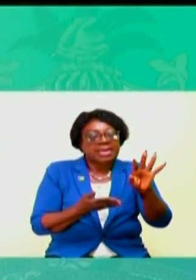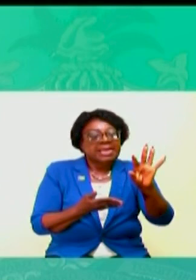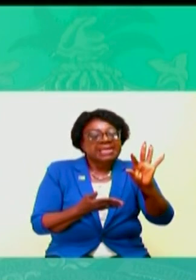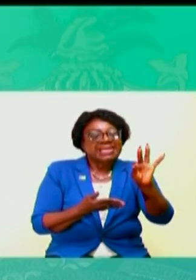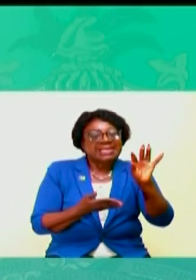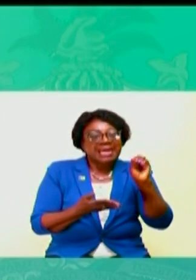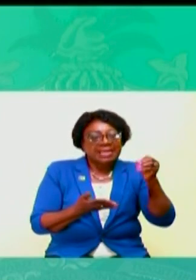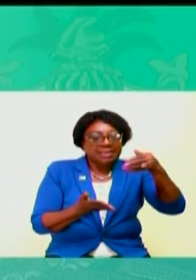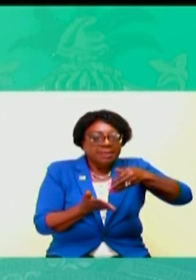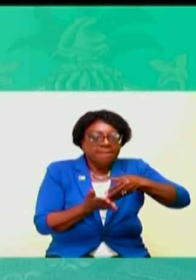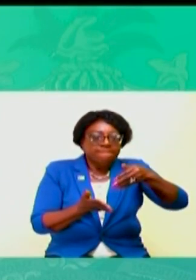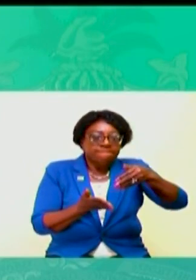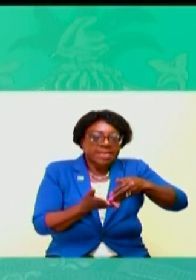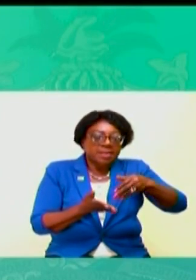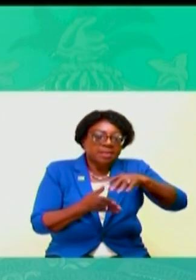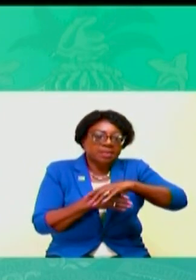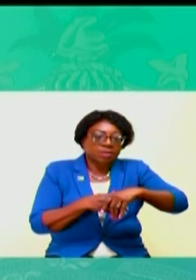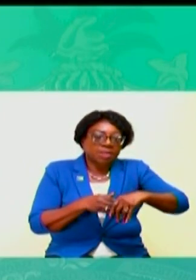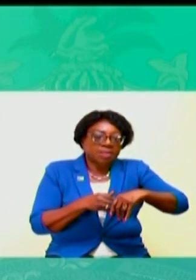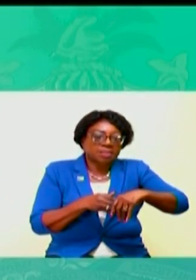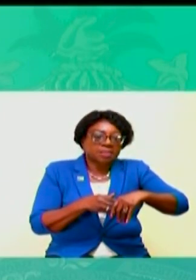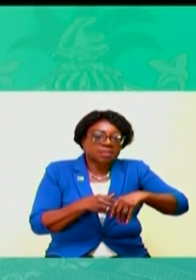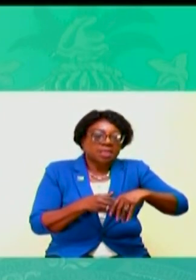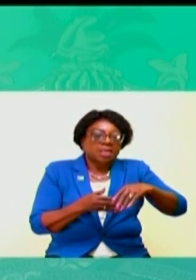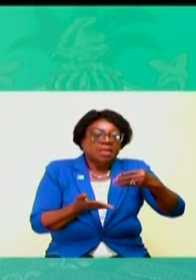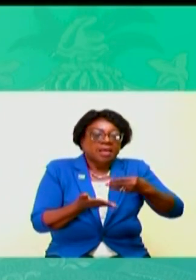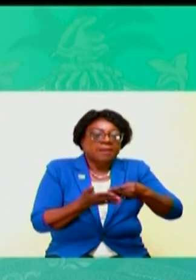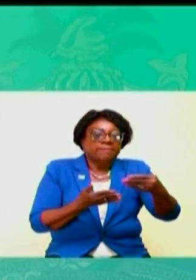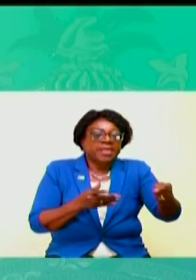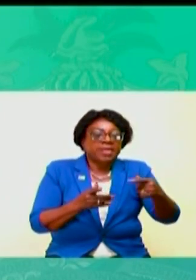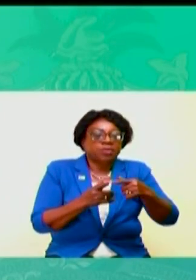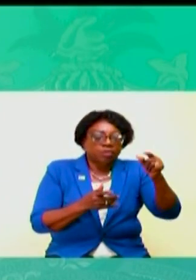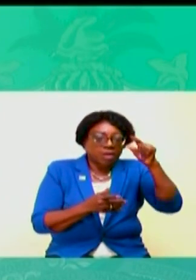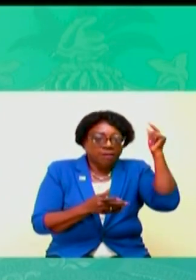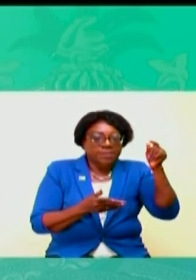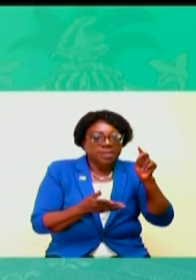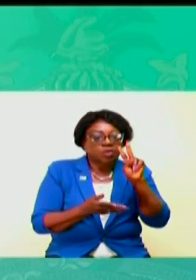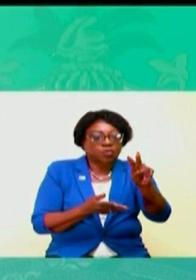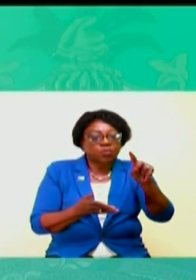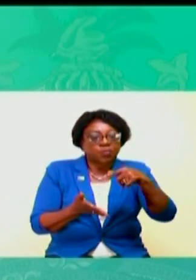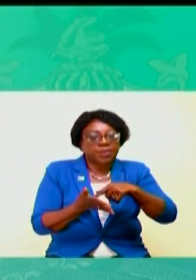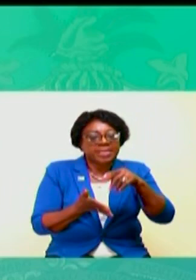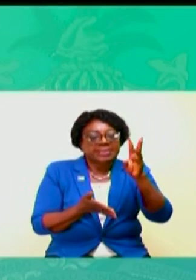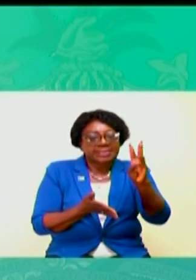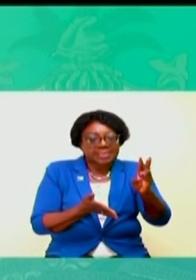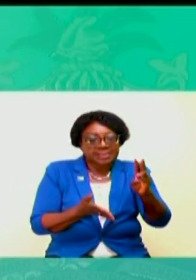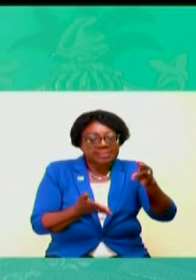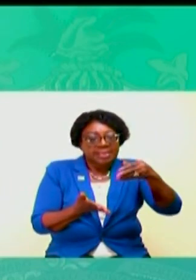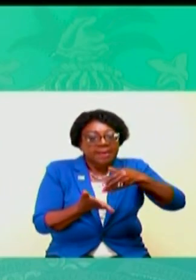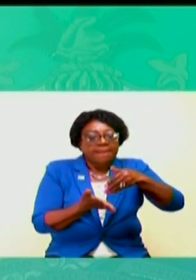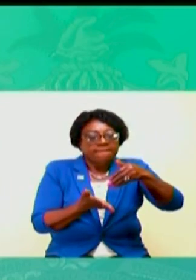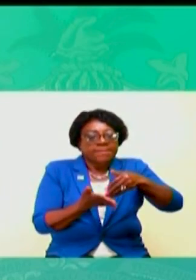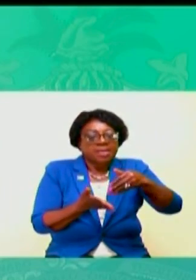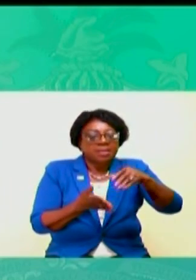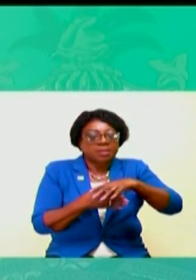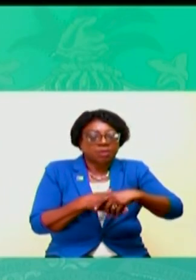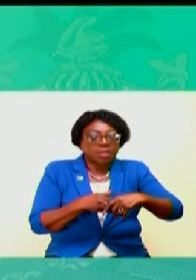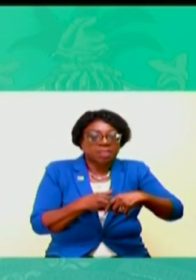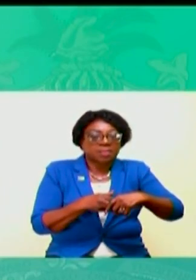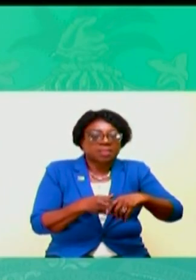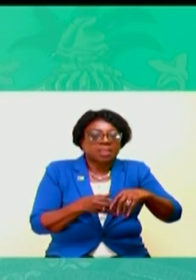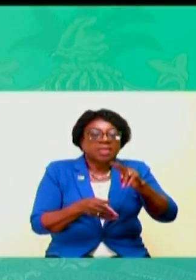$90 million. The lease fee to the government is $2.6 million. Oh my God, no.